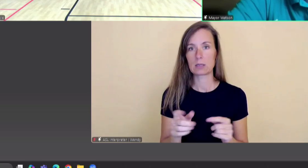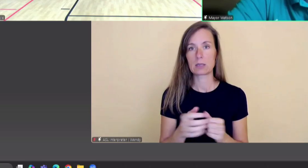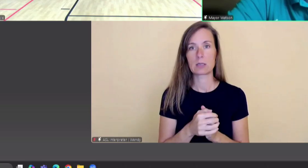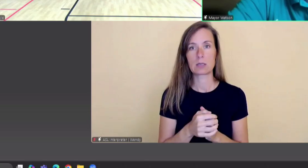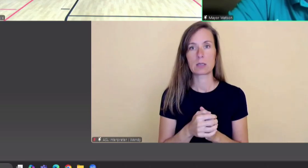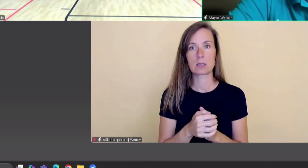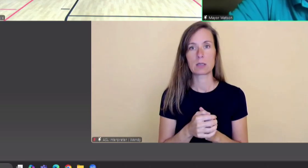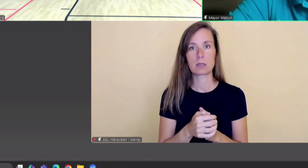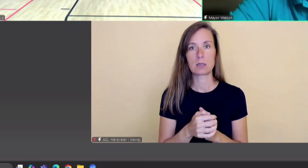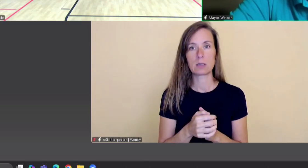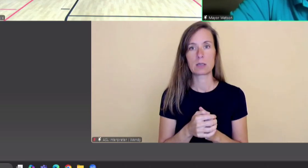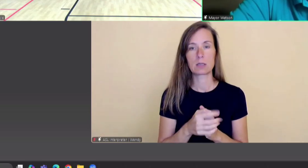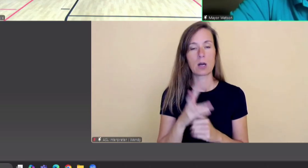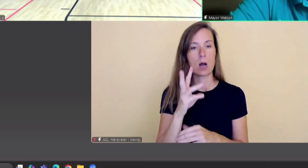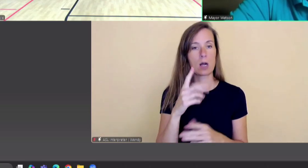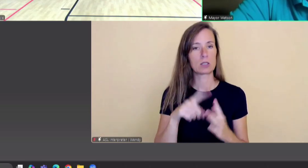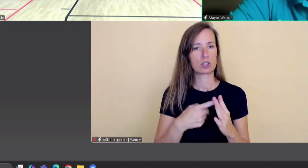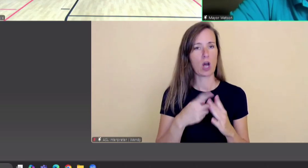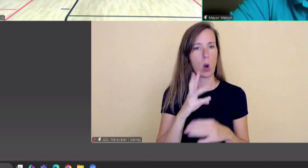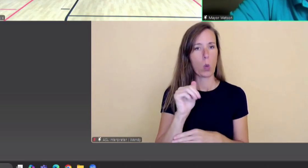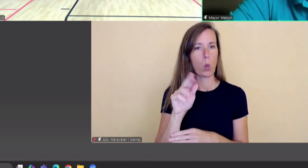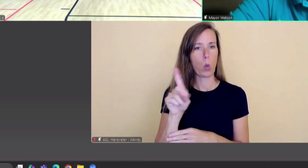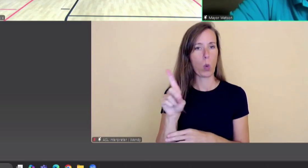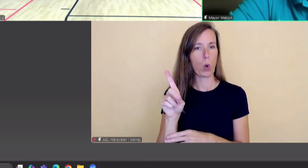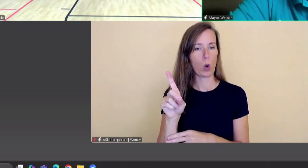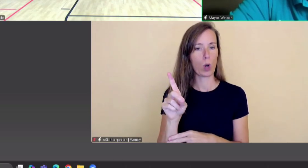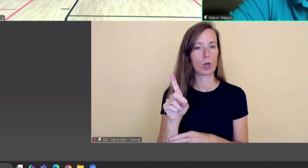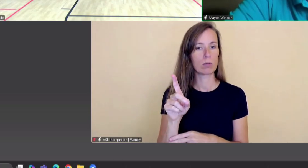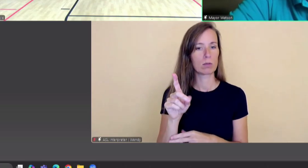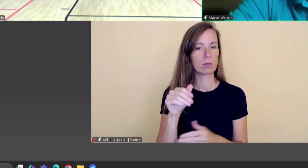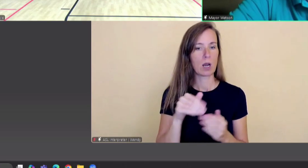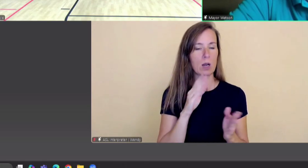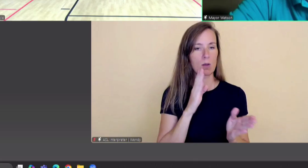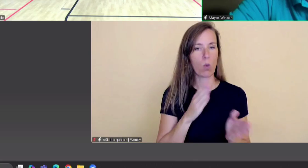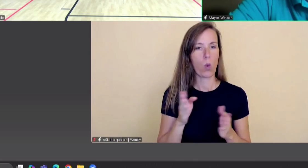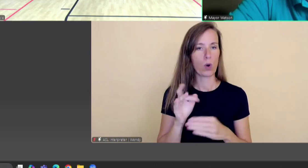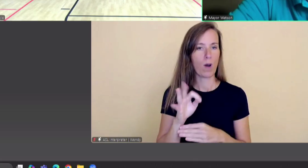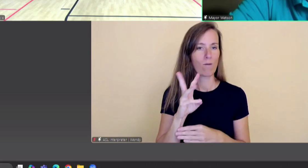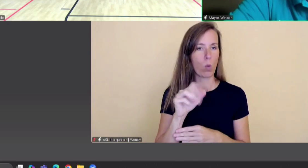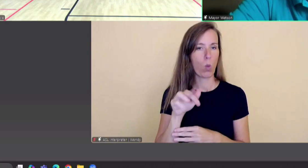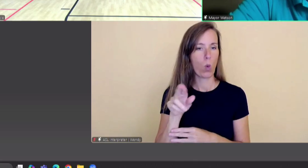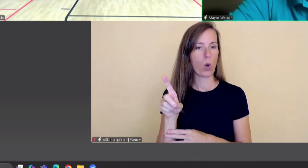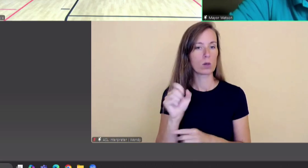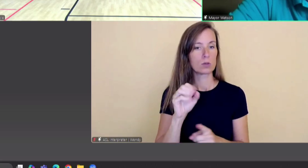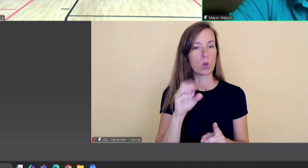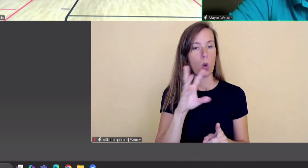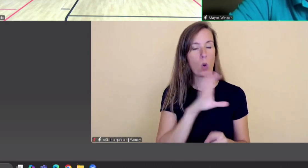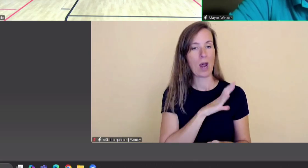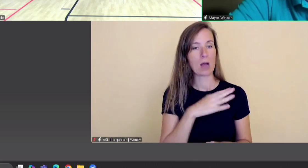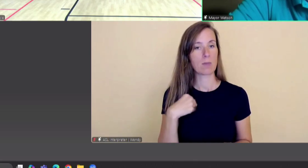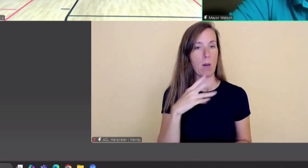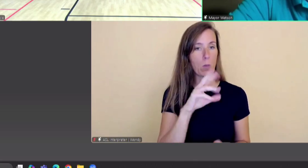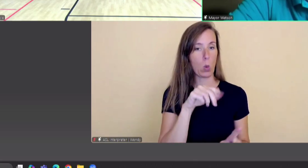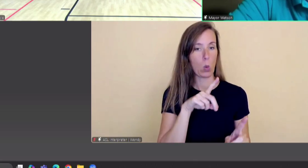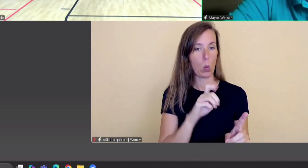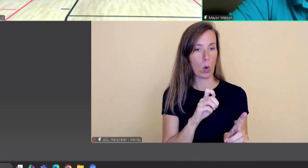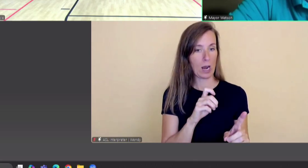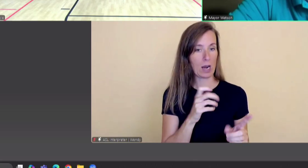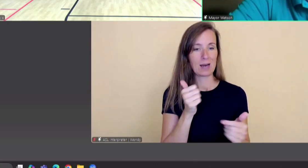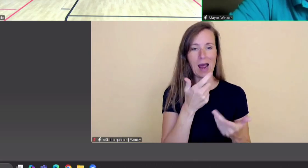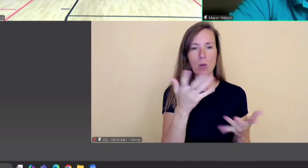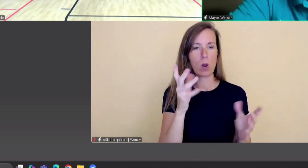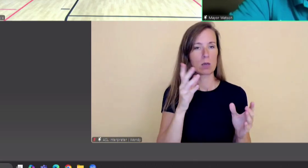in order of ward with Councilmember Wade. You are all, of course, anyone is welcome to pass, and I will go